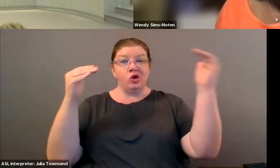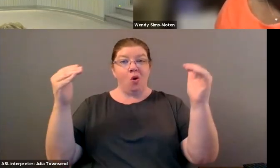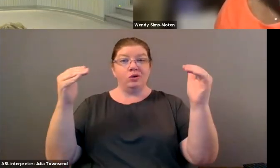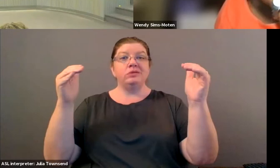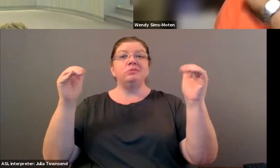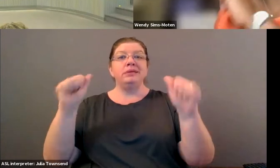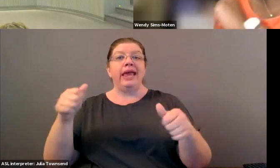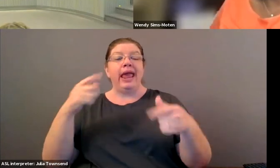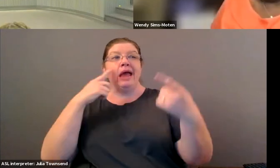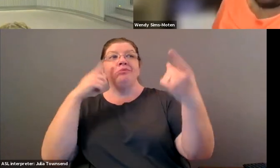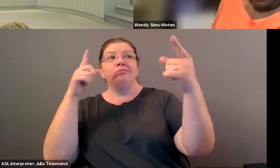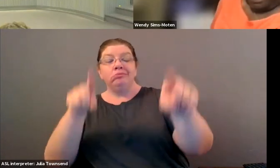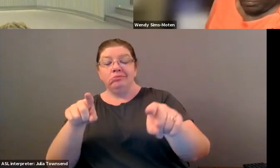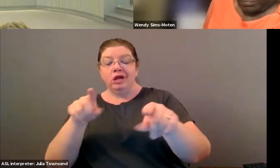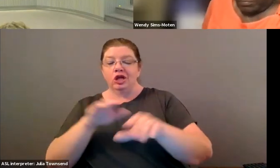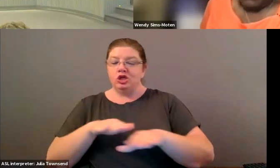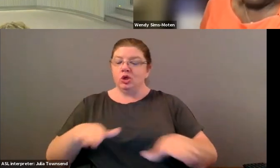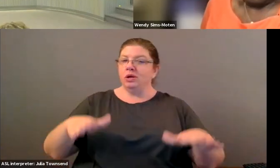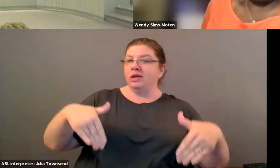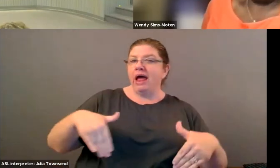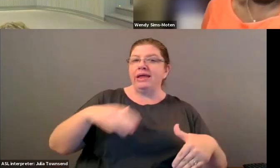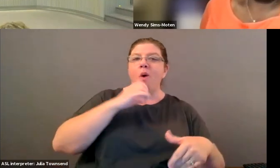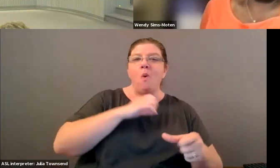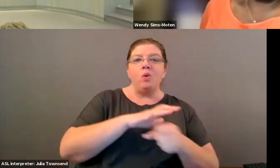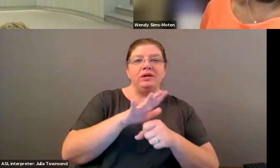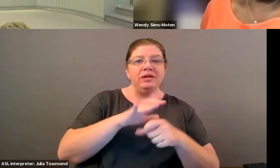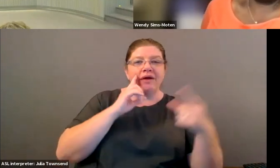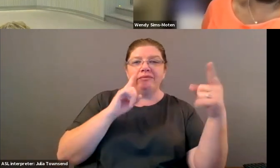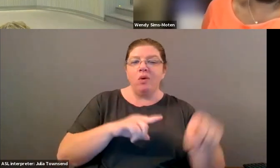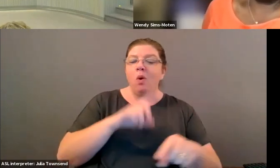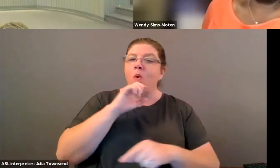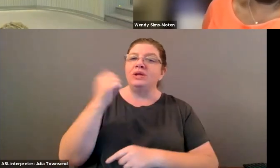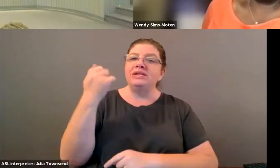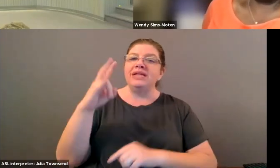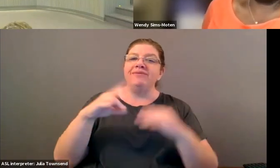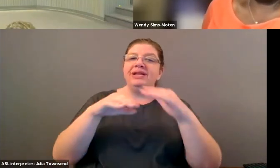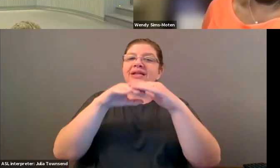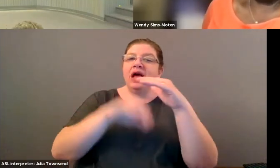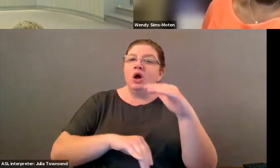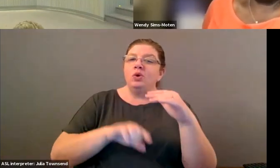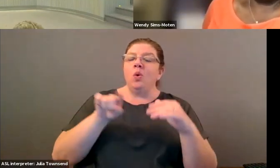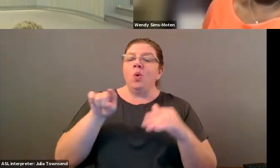not. The CDC shows that children 17 and under only account for